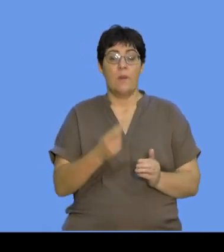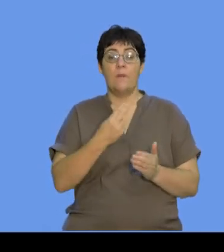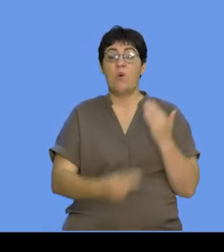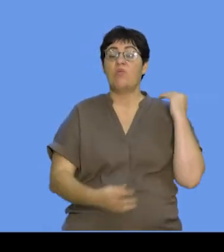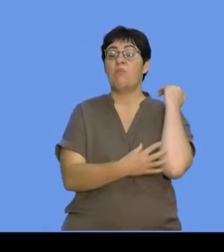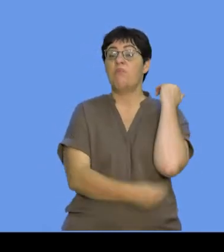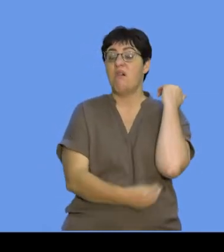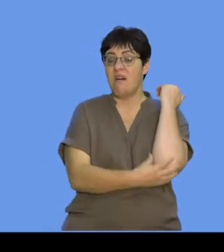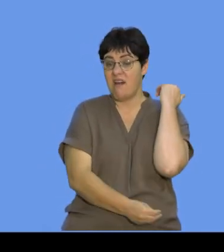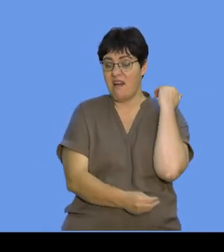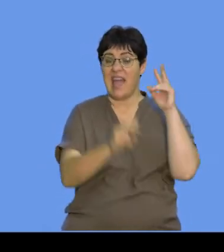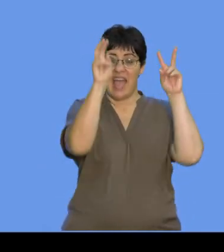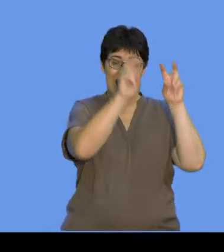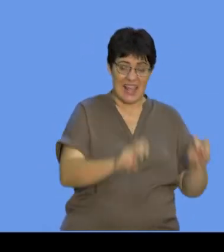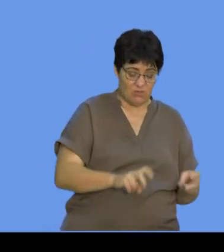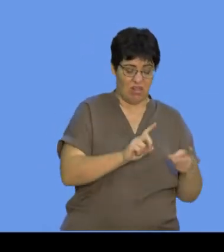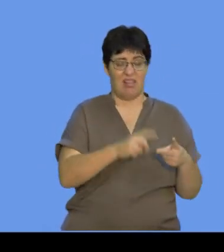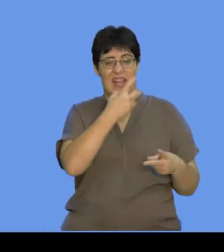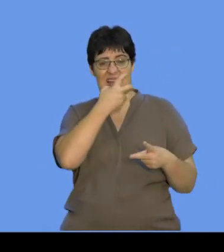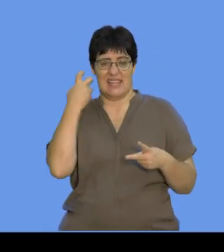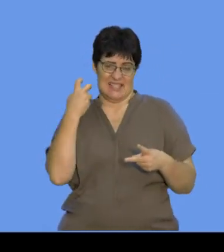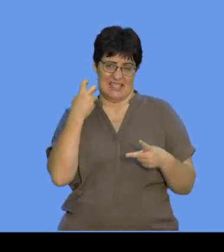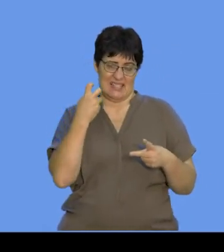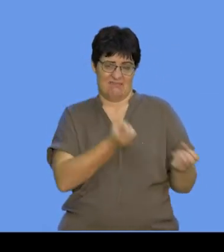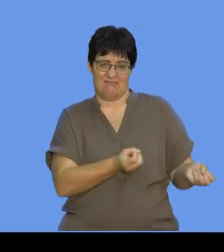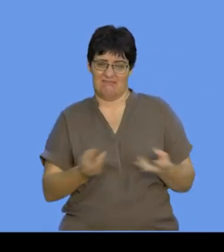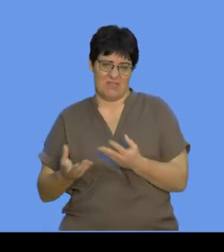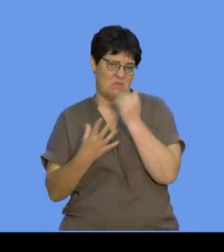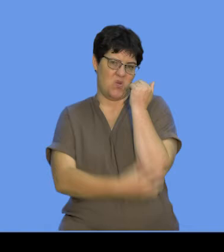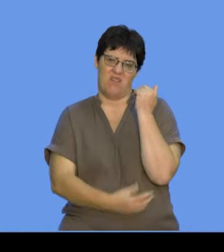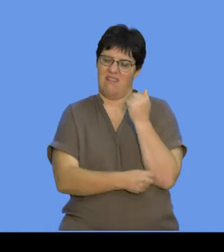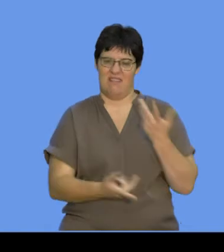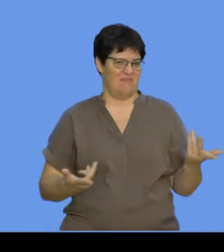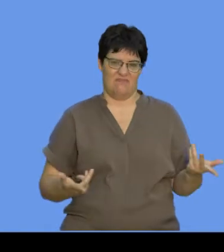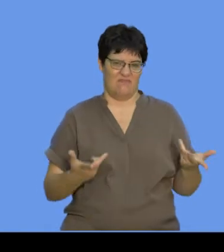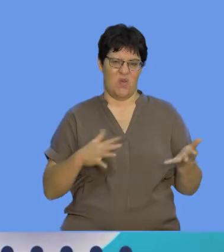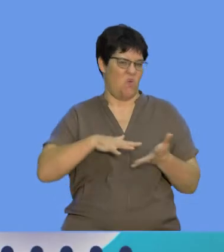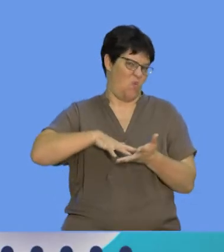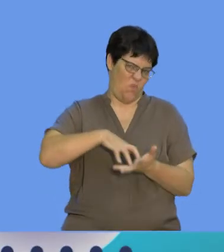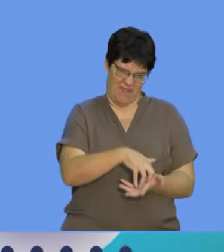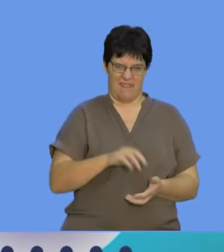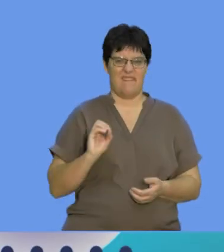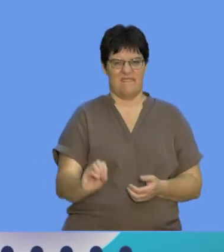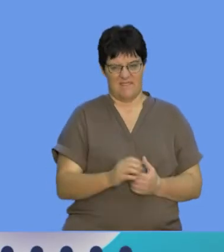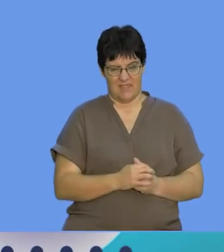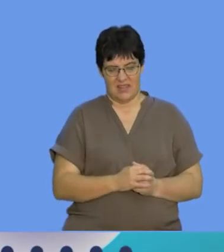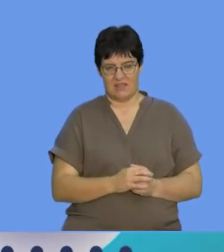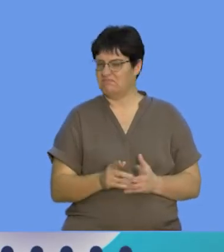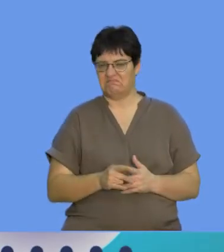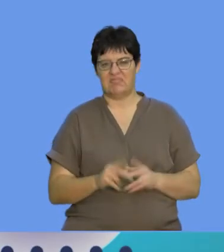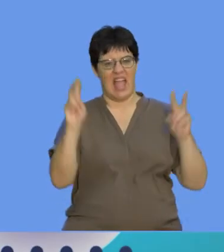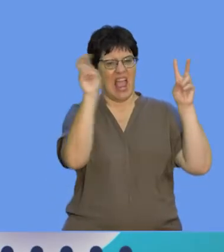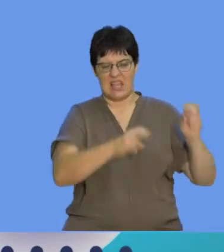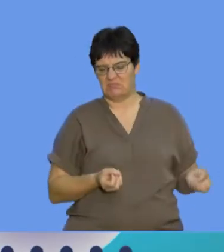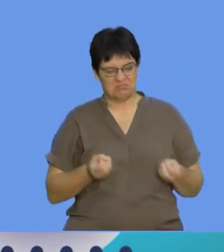poor, electrical as well as thermal conductors. So most non-metals, they do not conduct